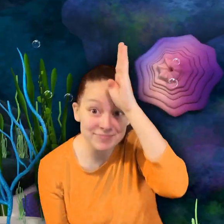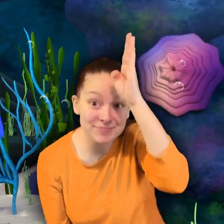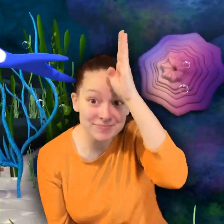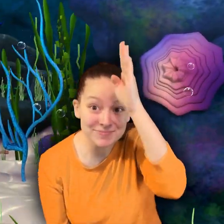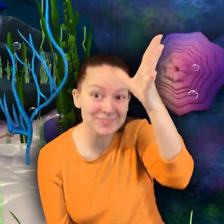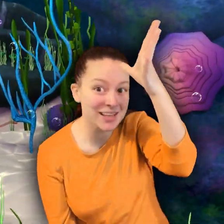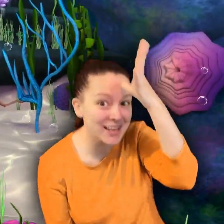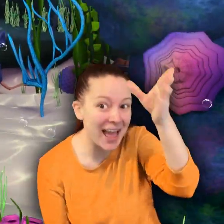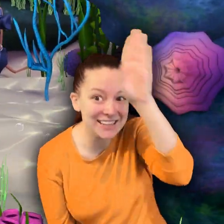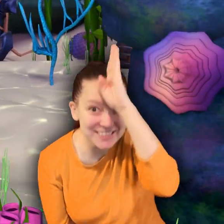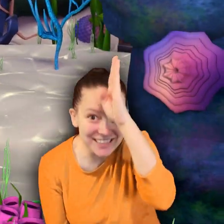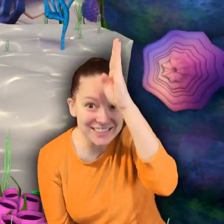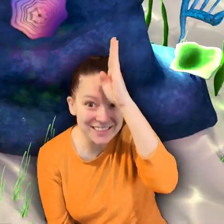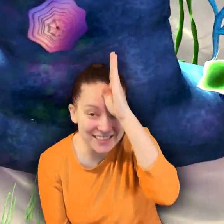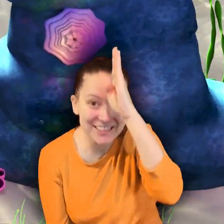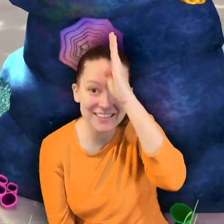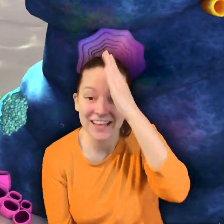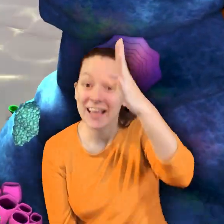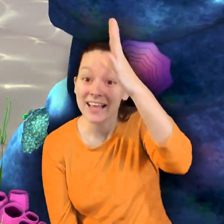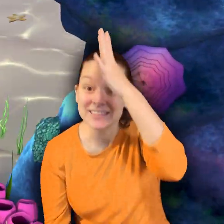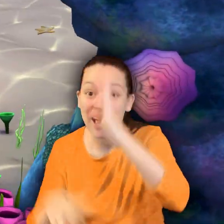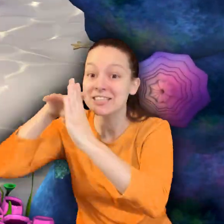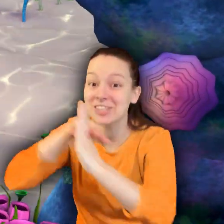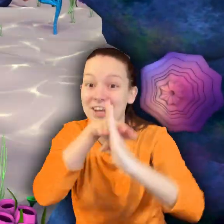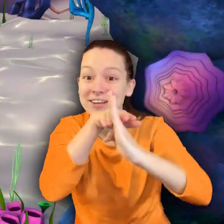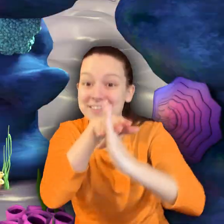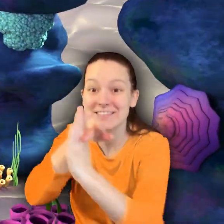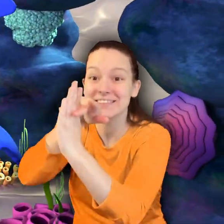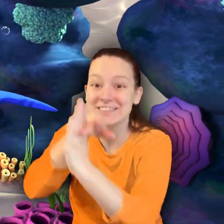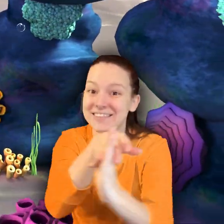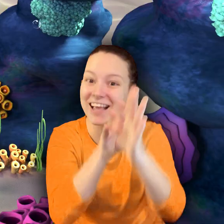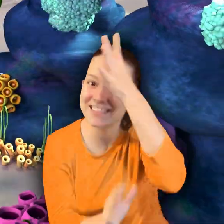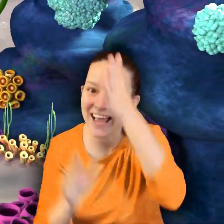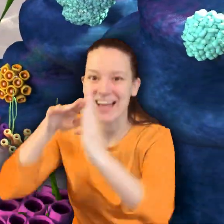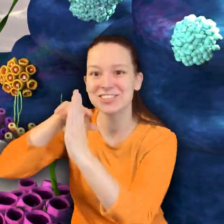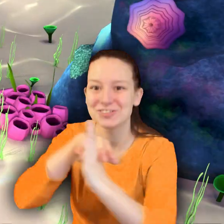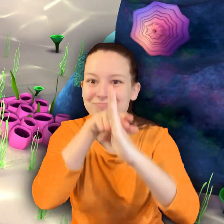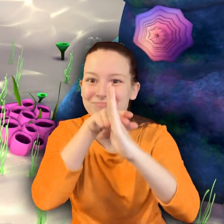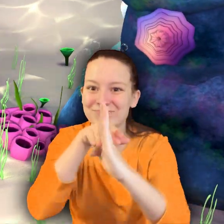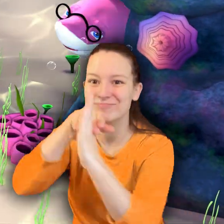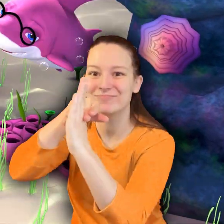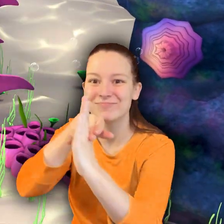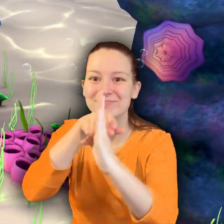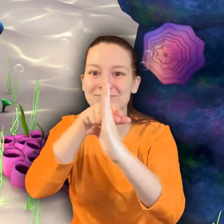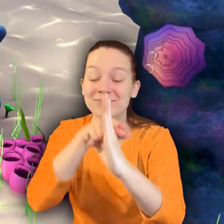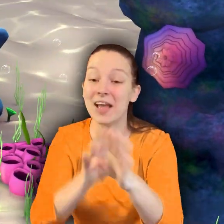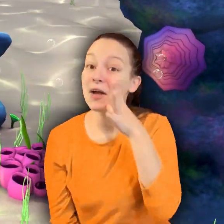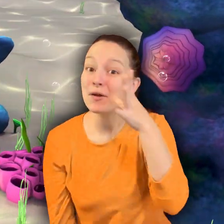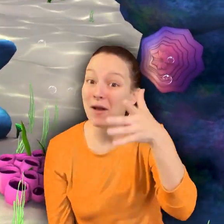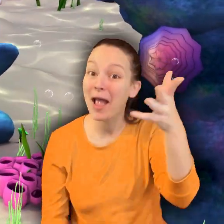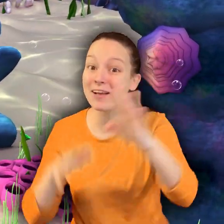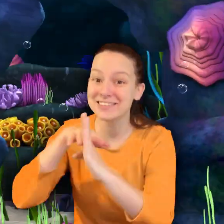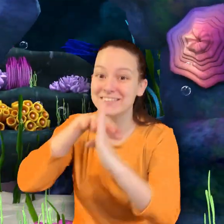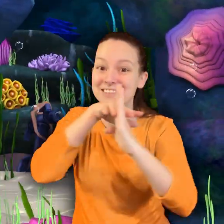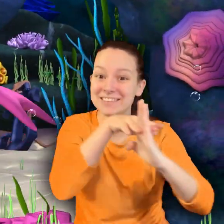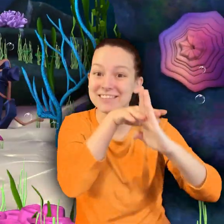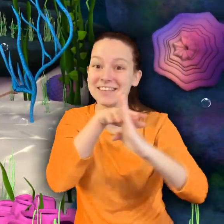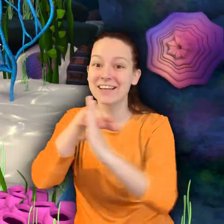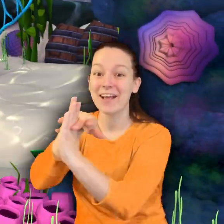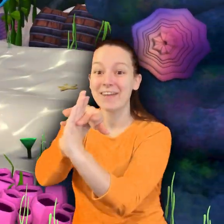shark, daddy shark, daddy shark, daddy shark. Grandma